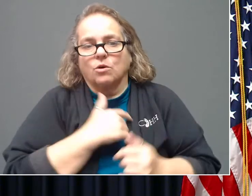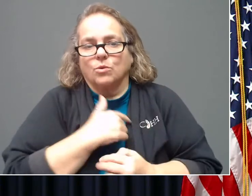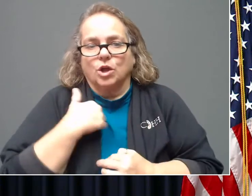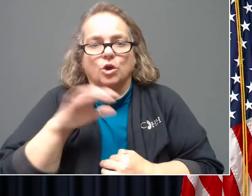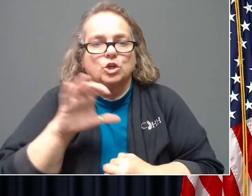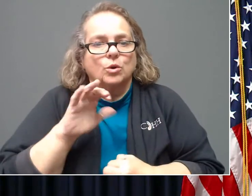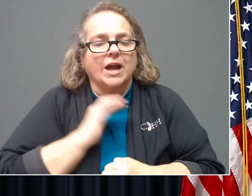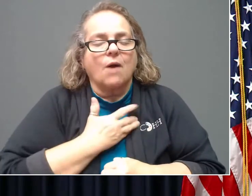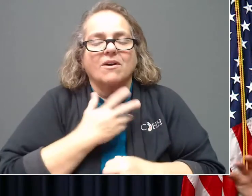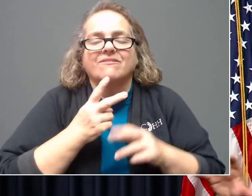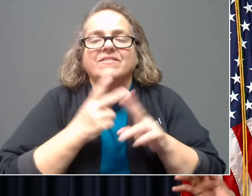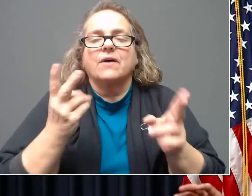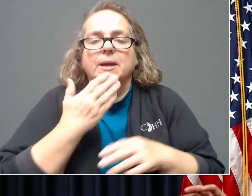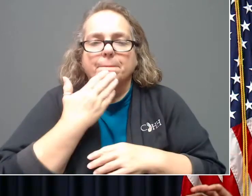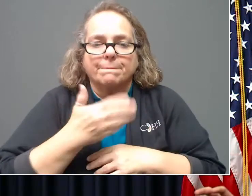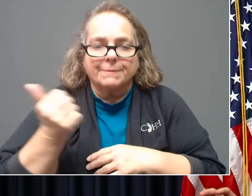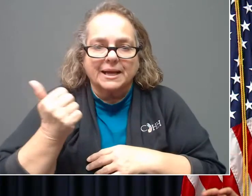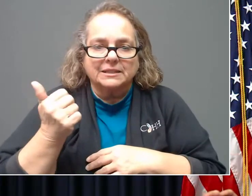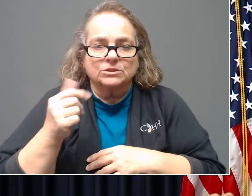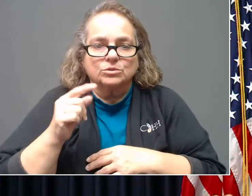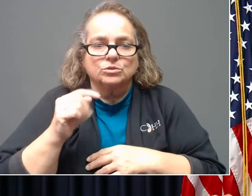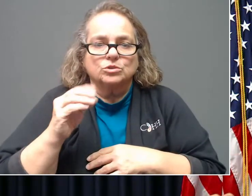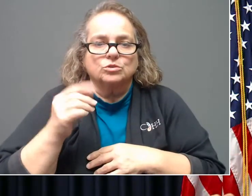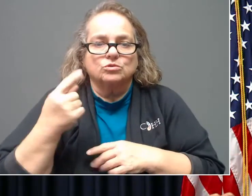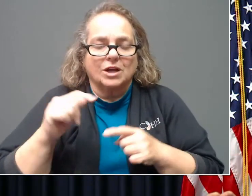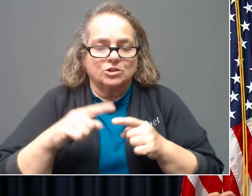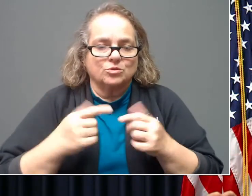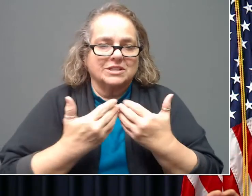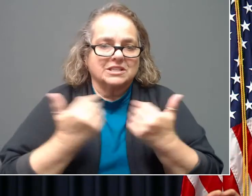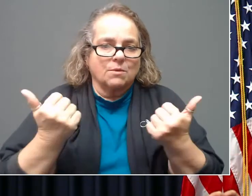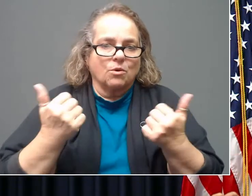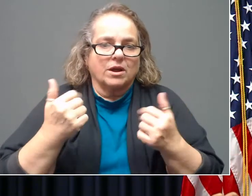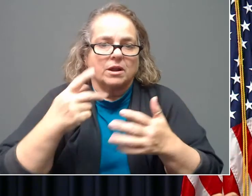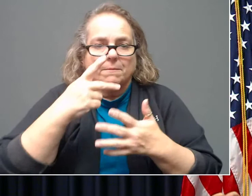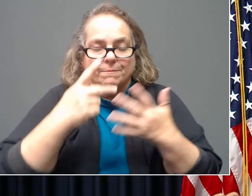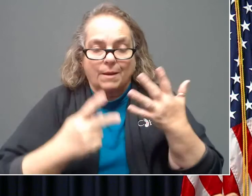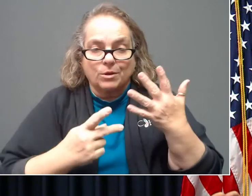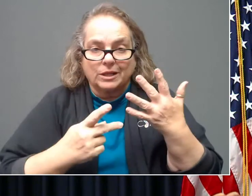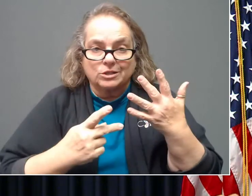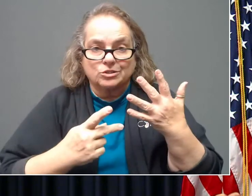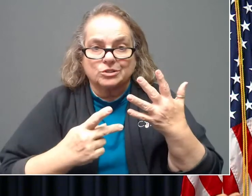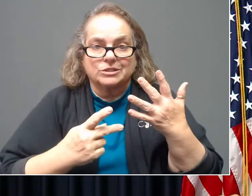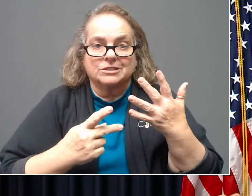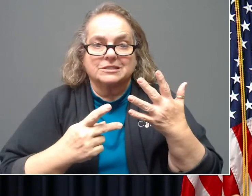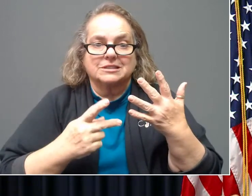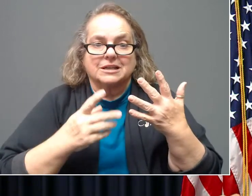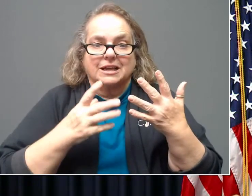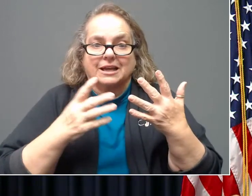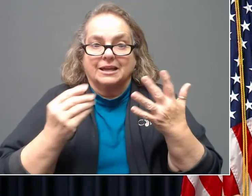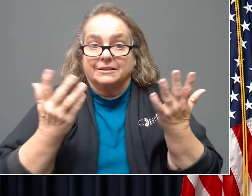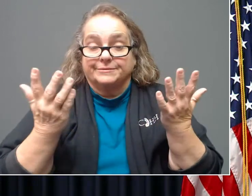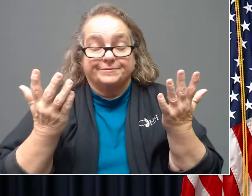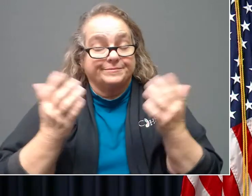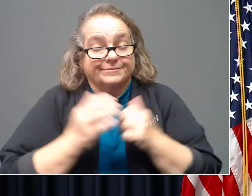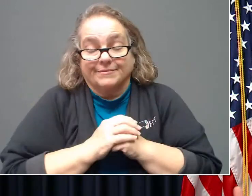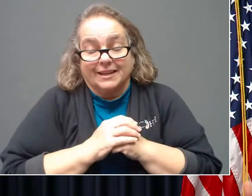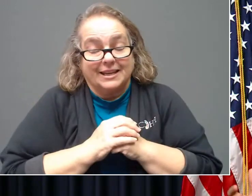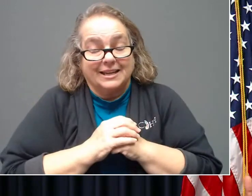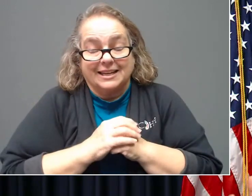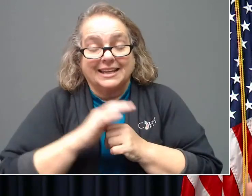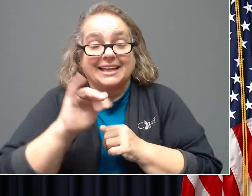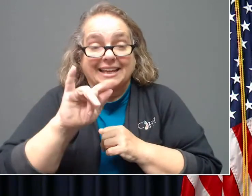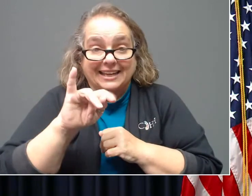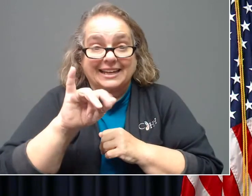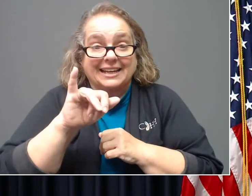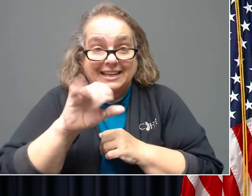very best to separate populations. It is a reflection,